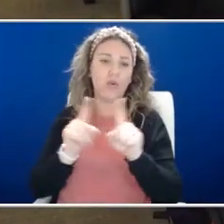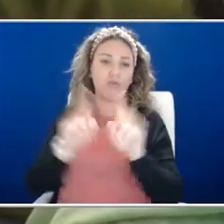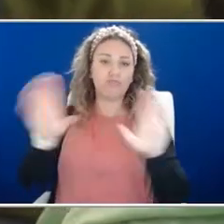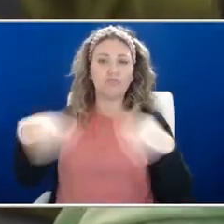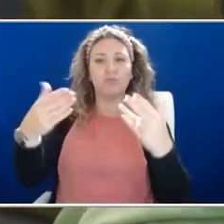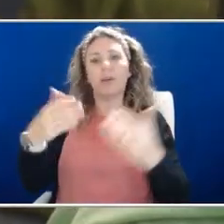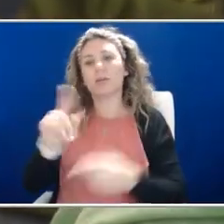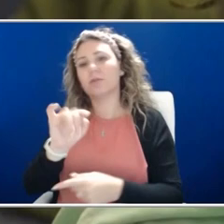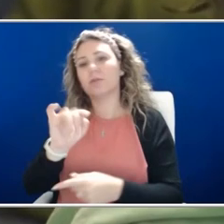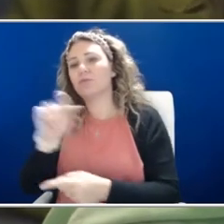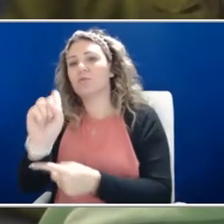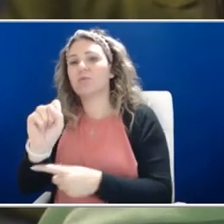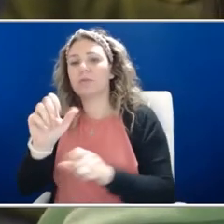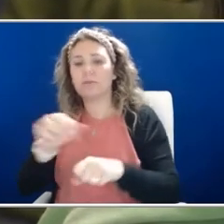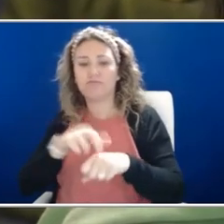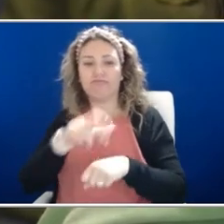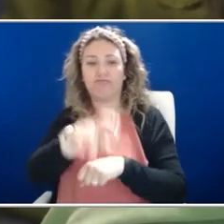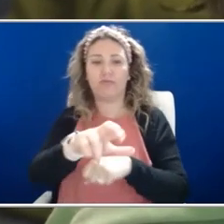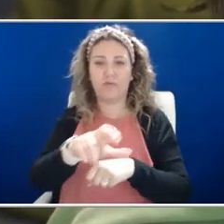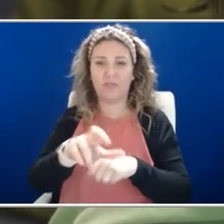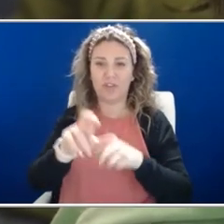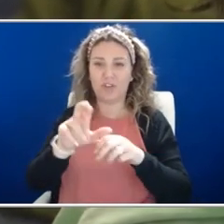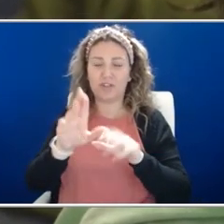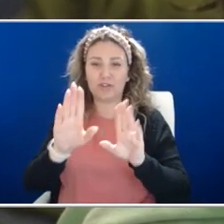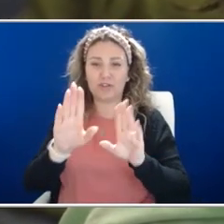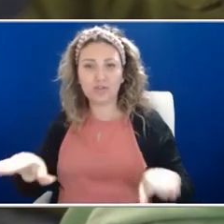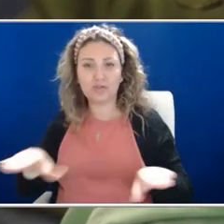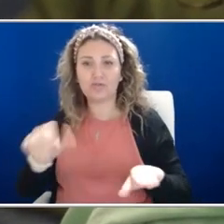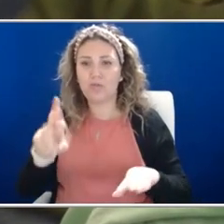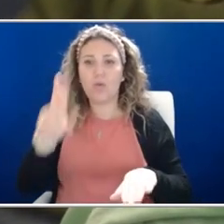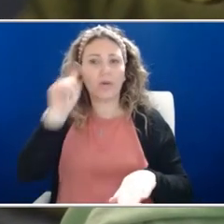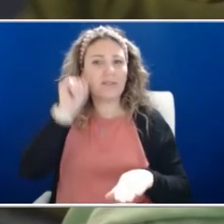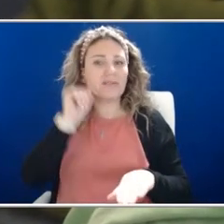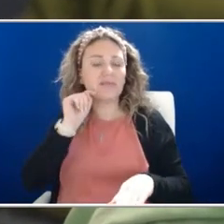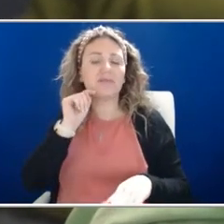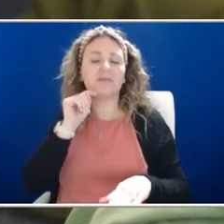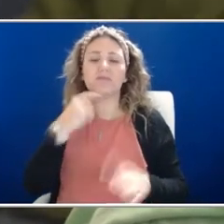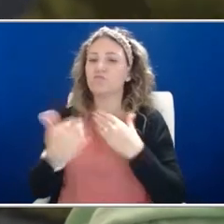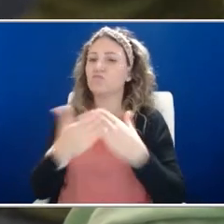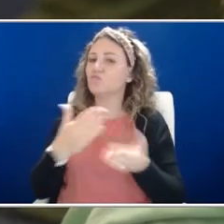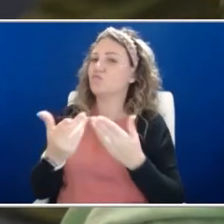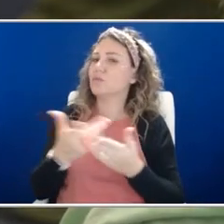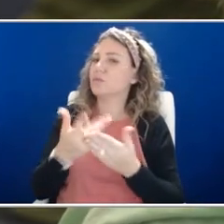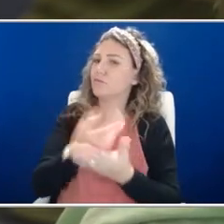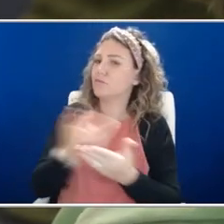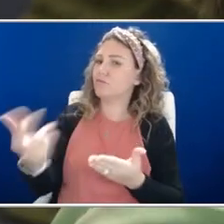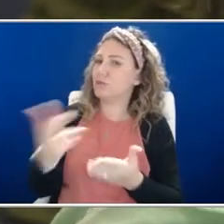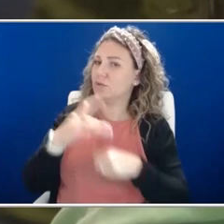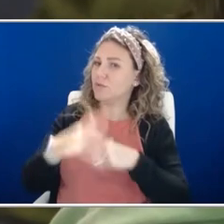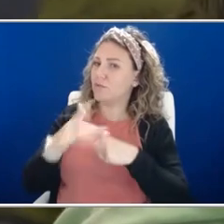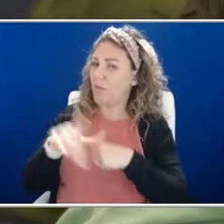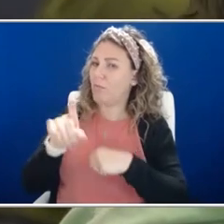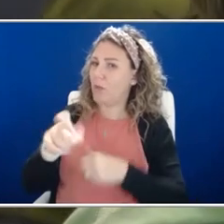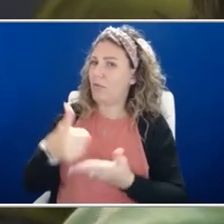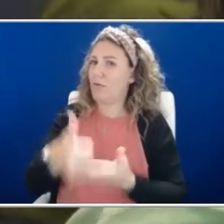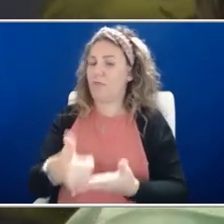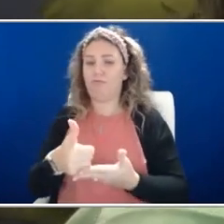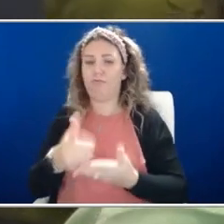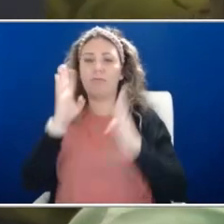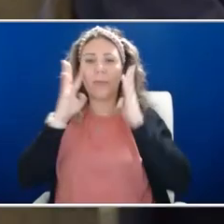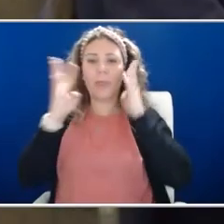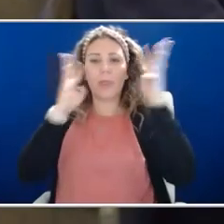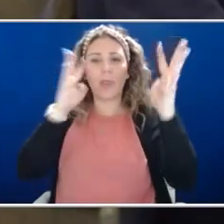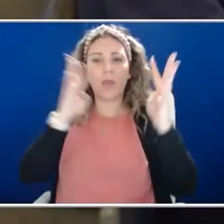can refer a child or a teen who needs help with whatever resources are available. The creator of the plan, Caitlin True,